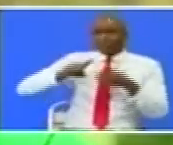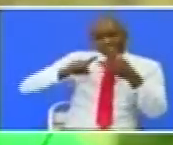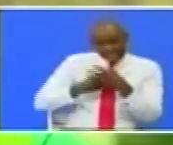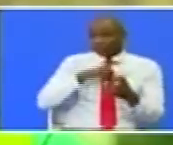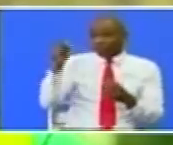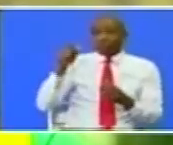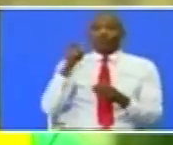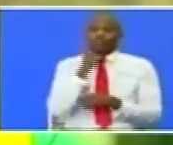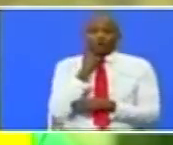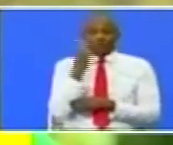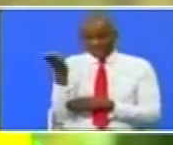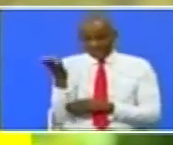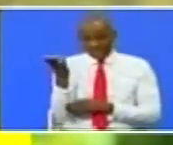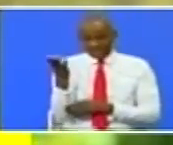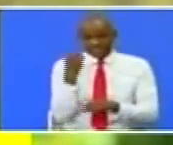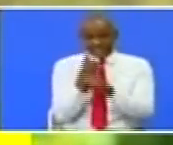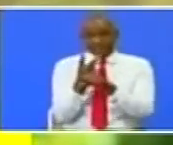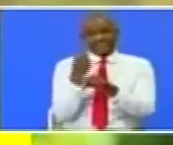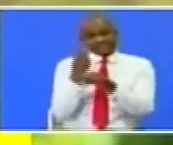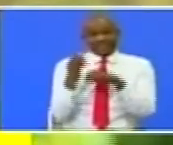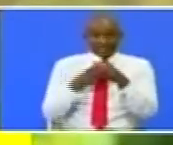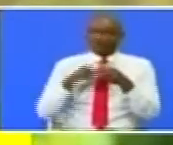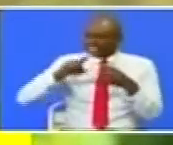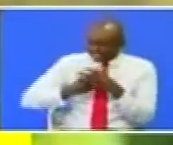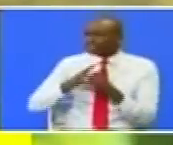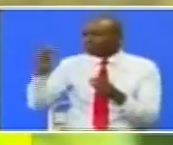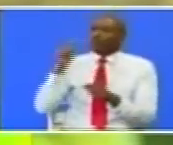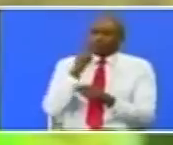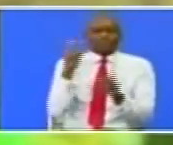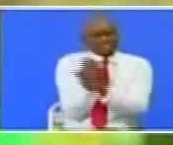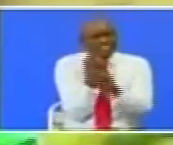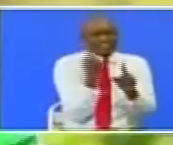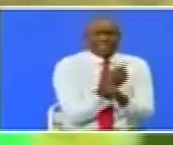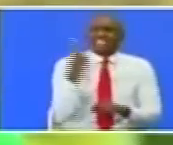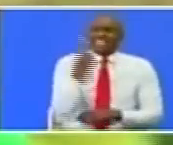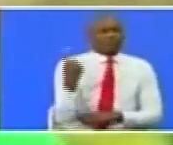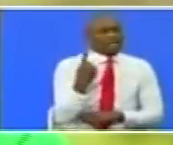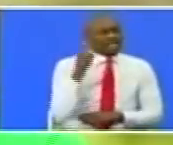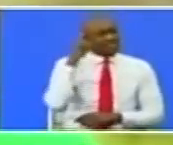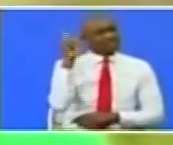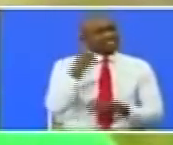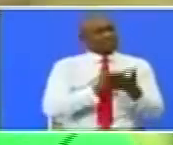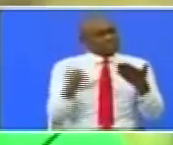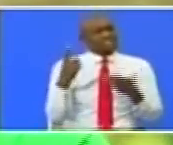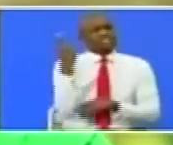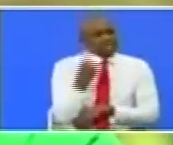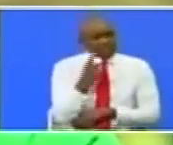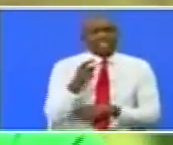because we did it in December 9th, now we started window shopping in January, the first week, we started window